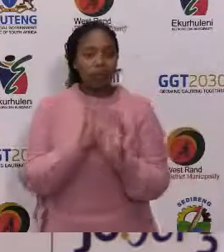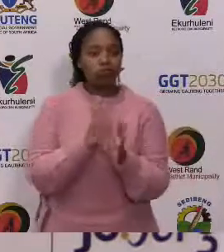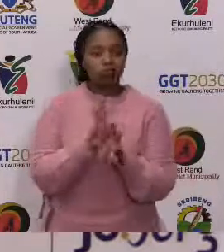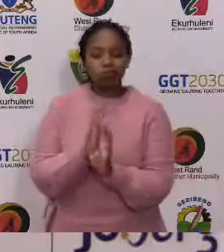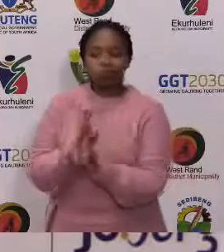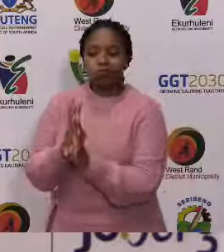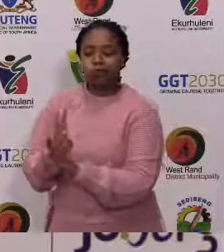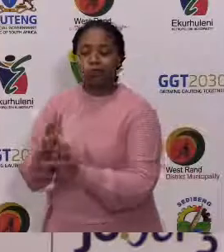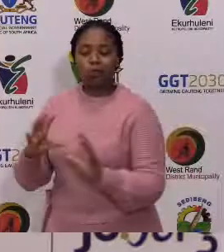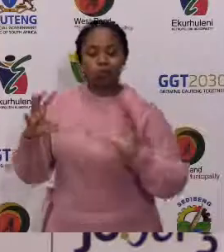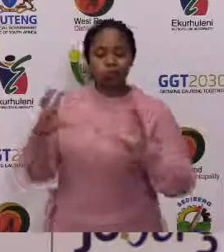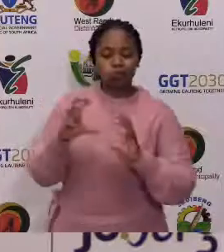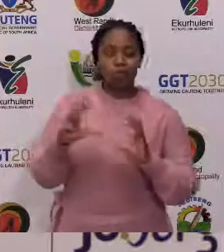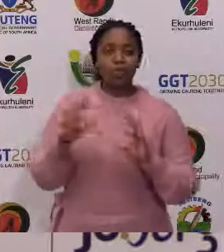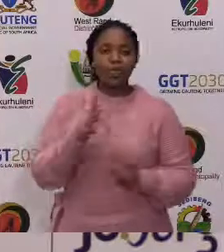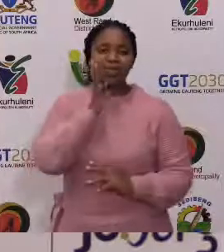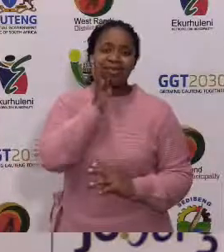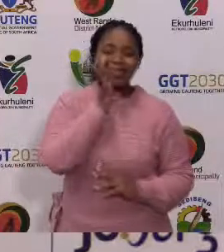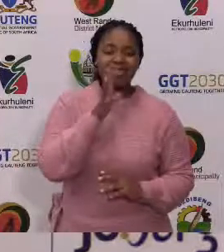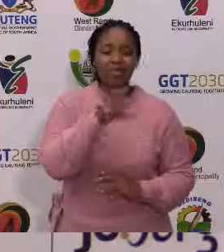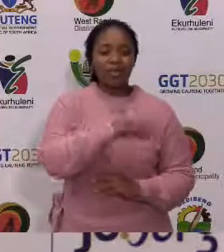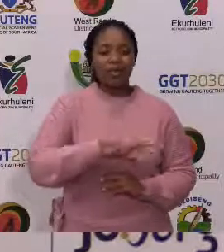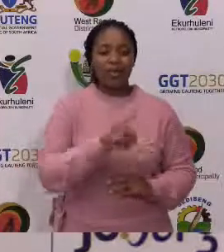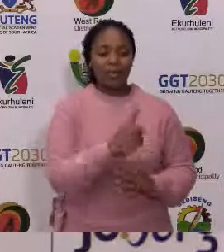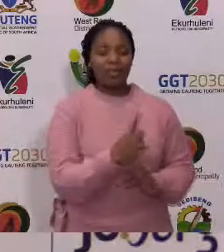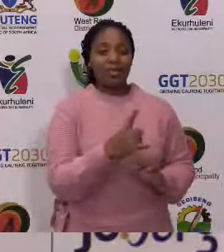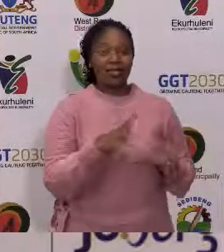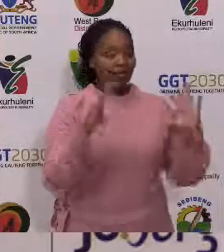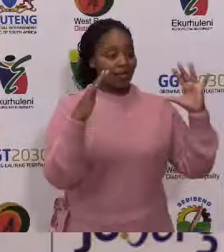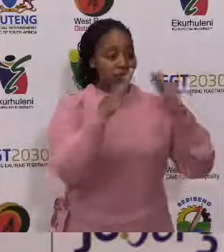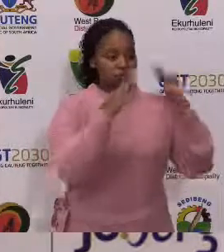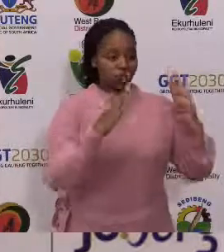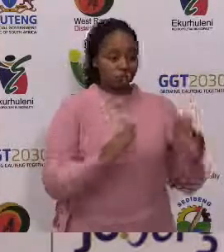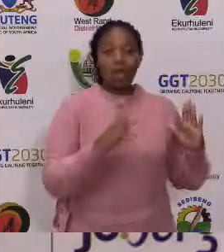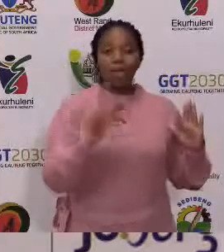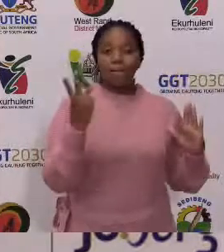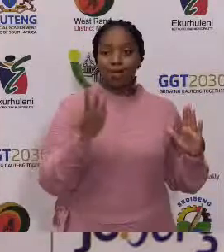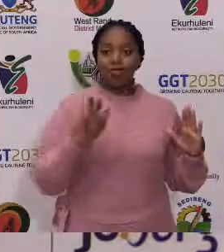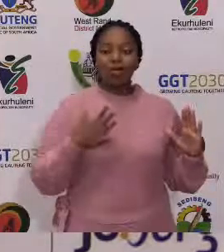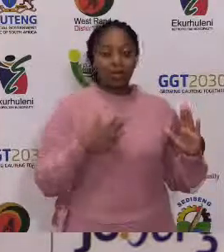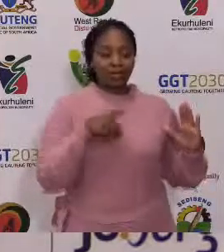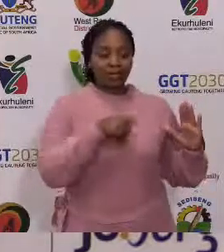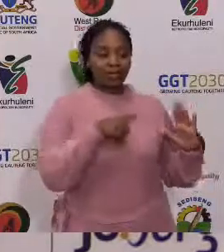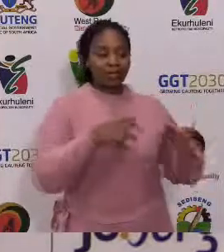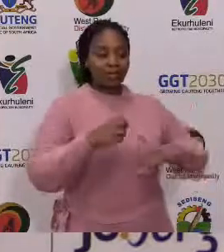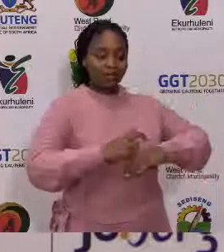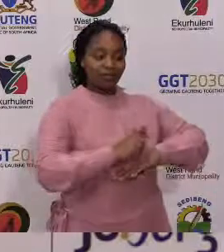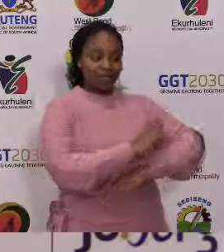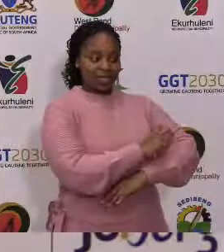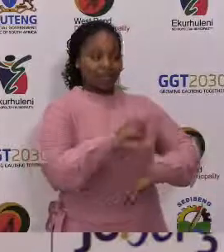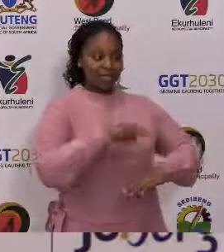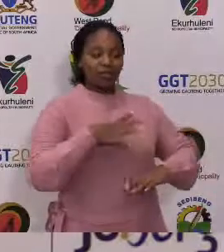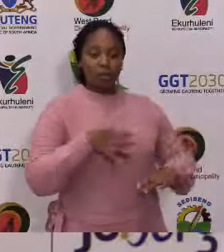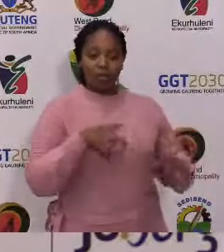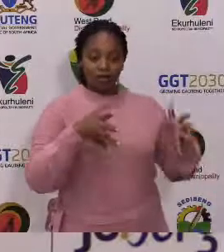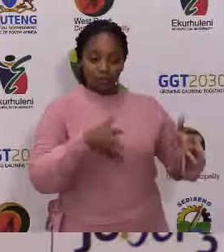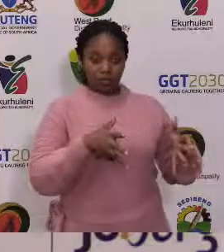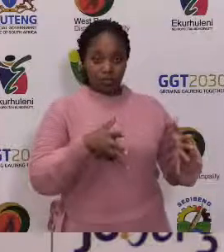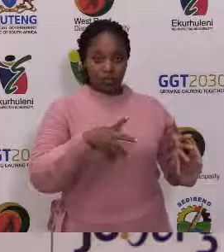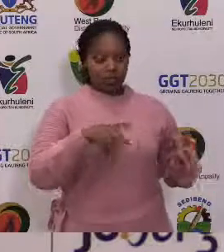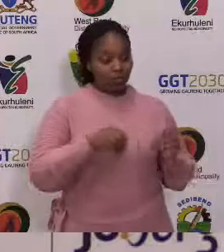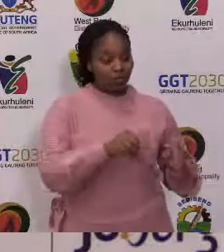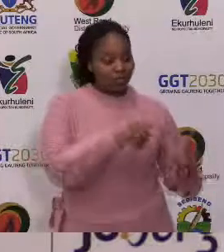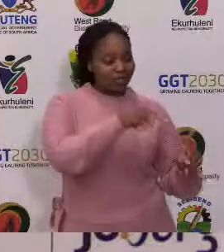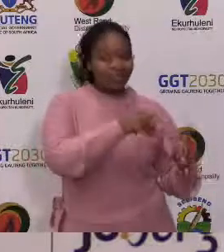closed spaces. The virus is looking for those opportunities. It is extremely opportunistic.